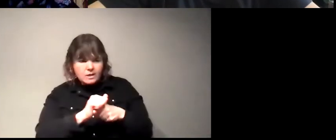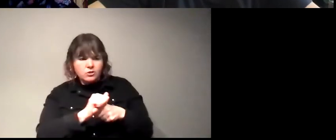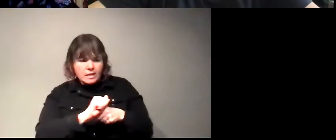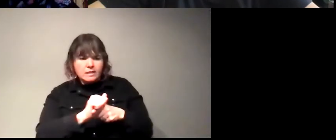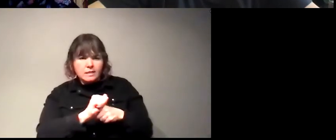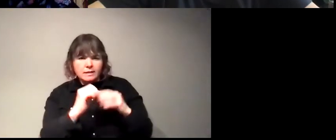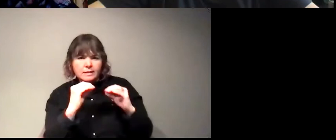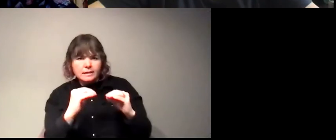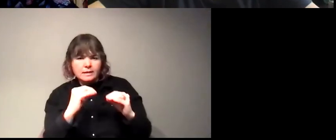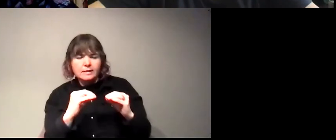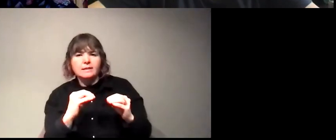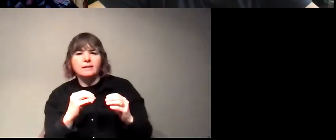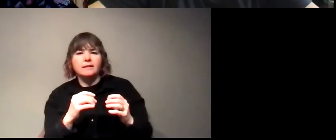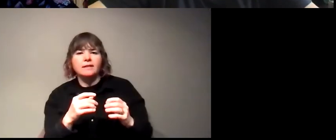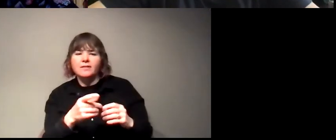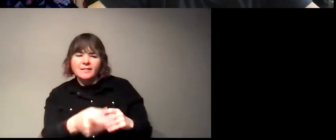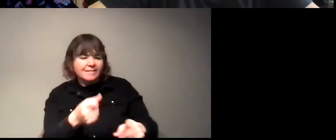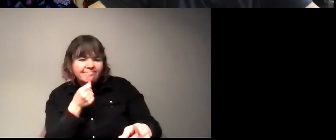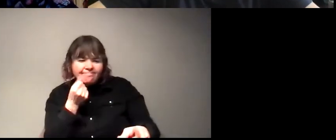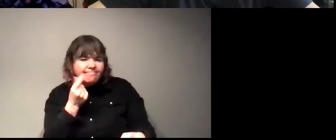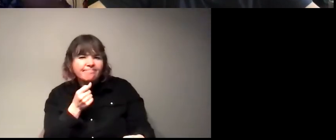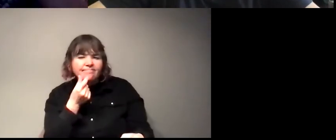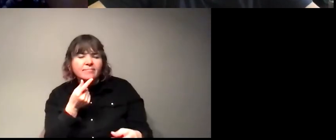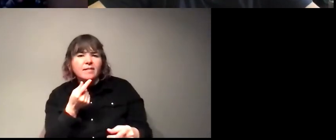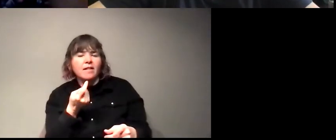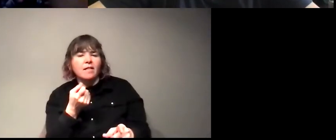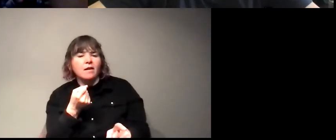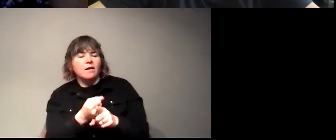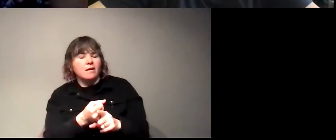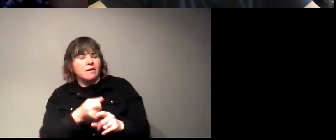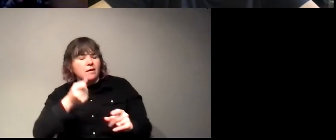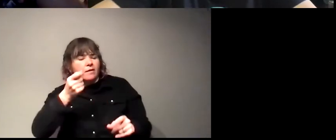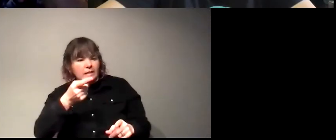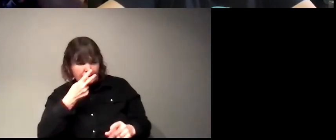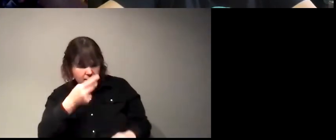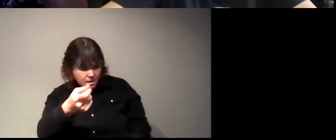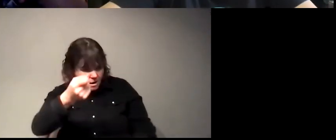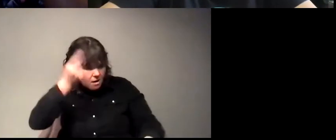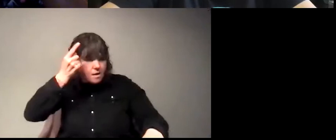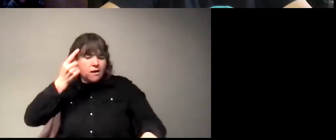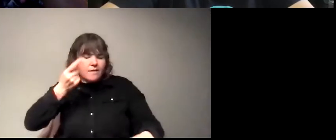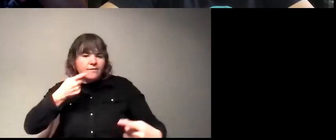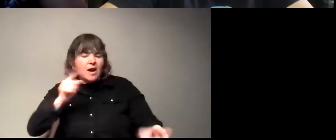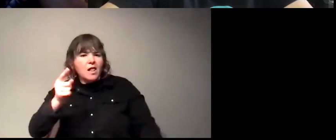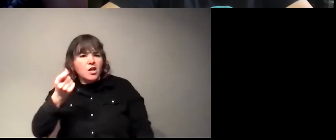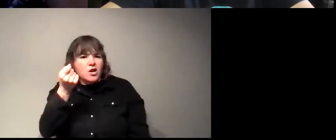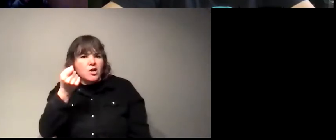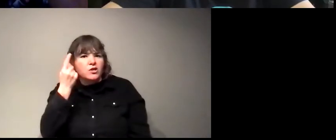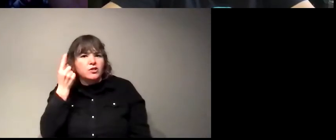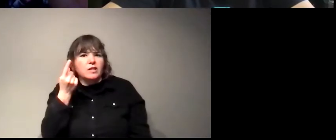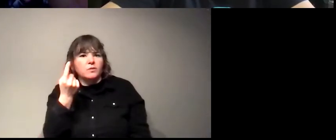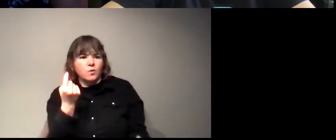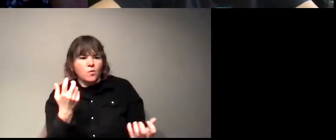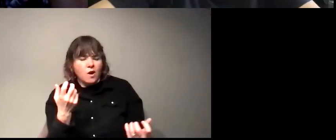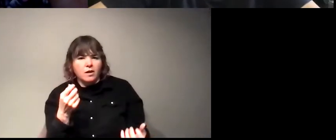here just isn't getting it. And then all of a sudden you see that light bulb off where the animal finally understands what you're asking